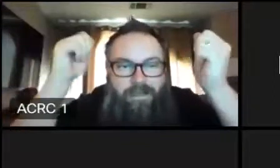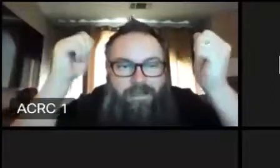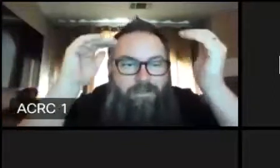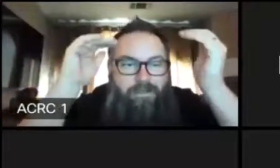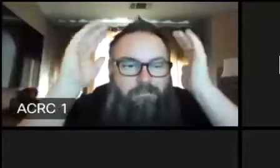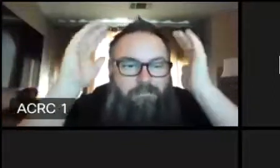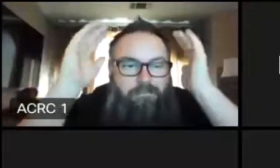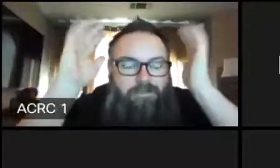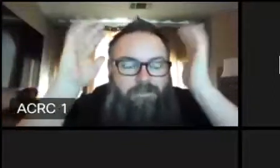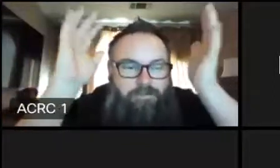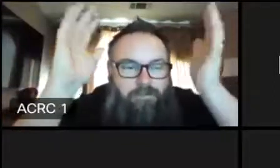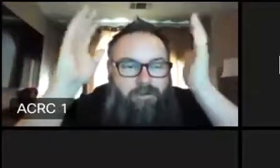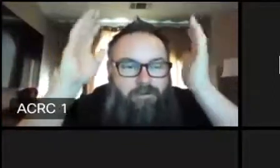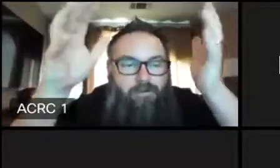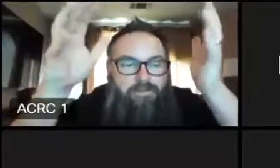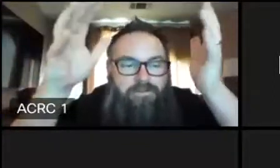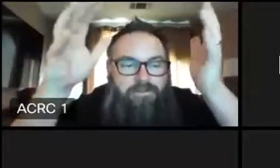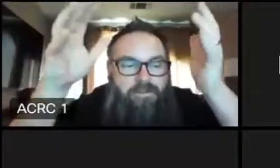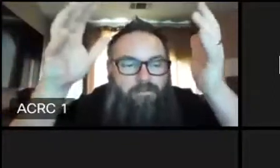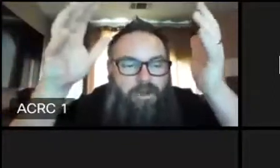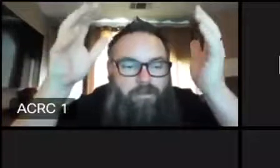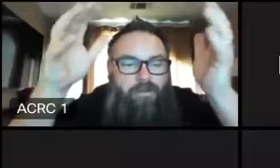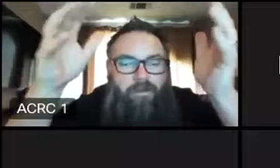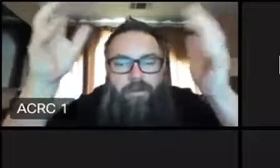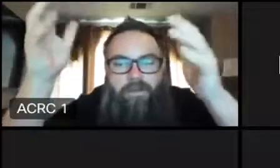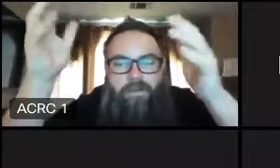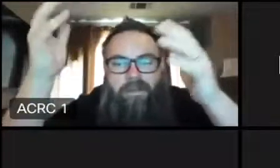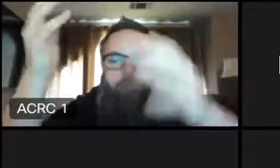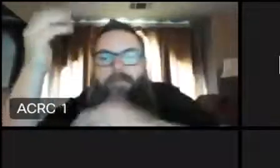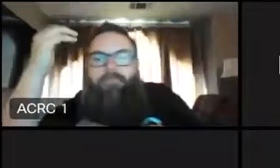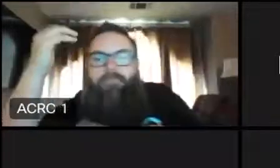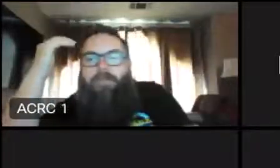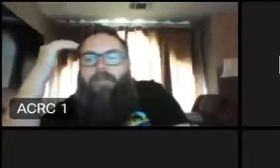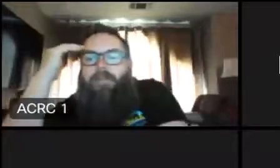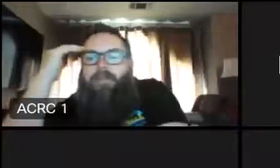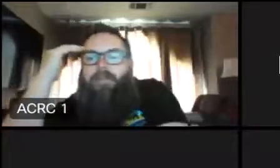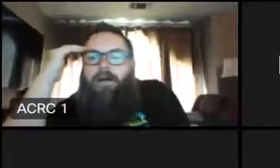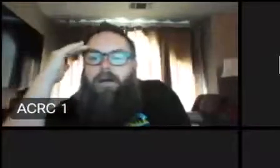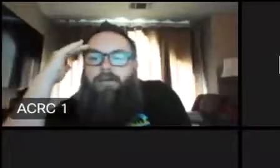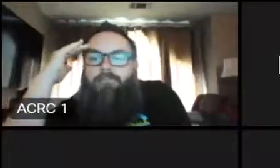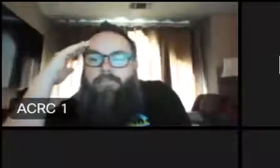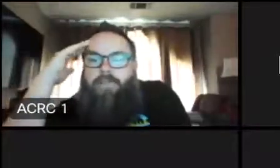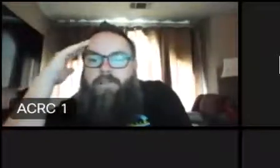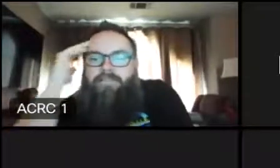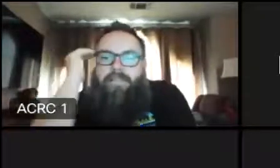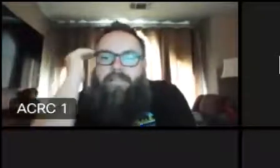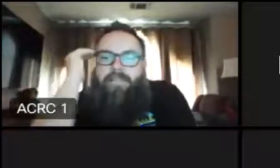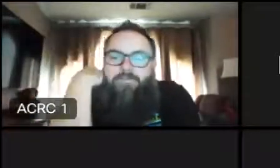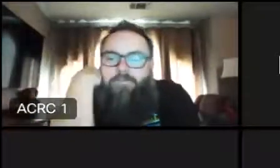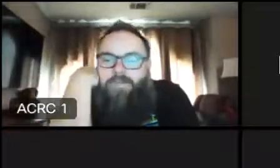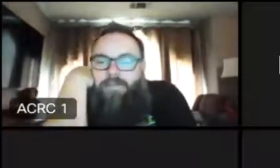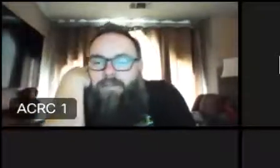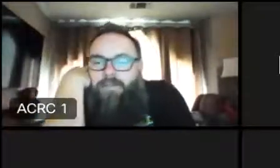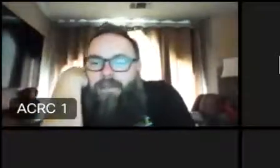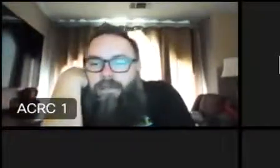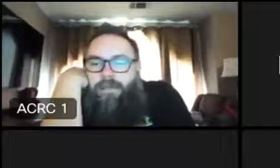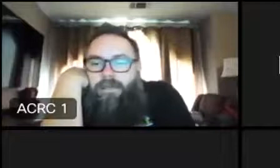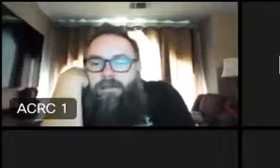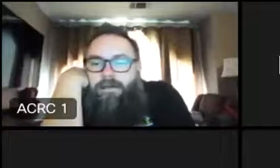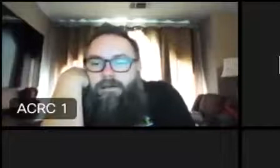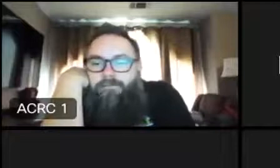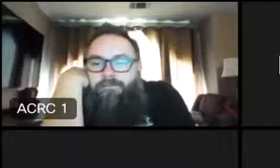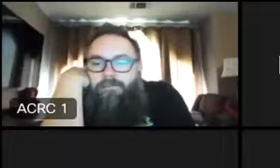own creativity is at the regional center. That's one of the reasons why we want to bring in the Disability Thrive Initiative, because they represent like a whole lot